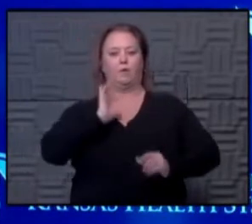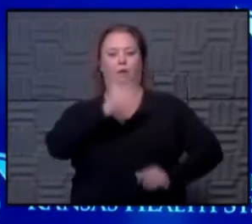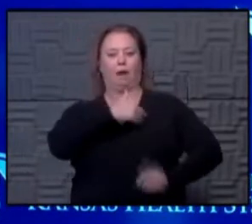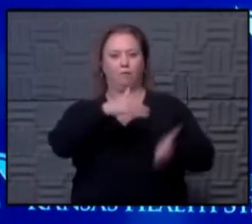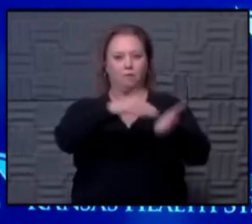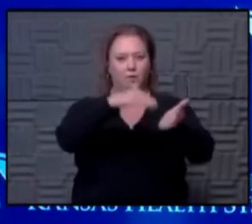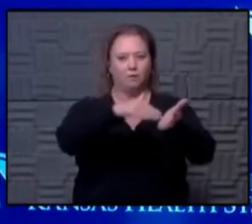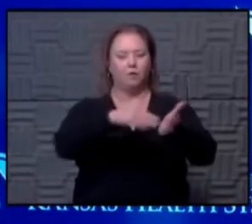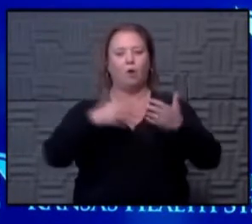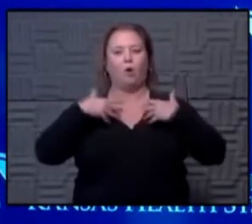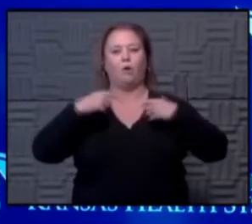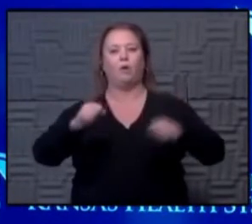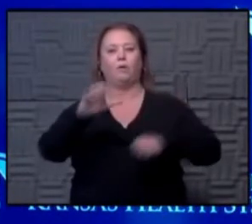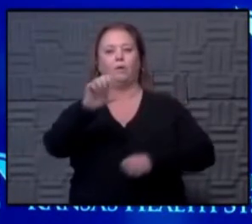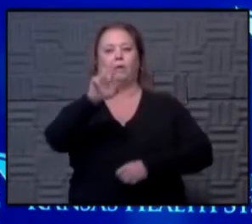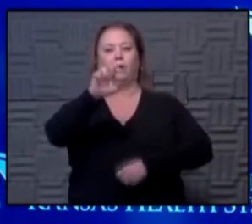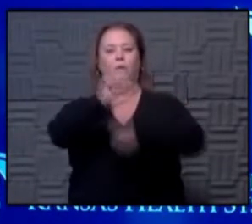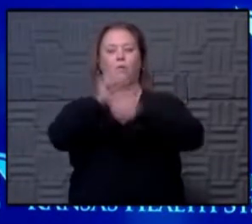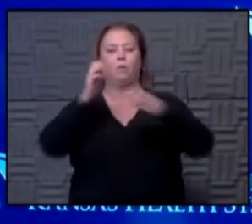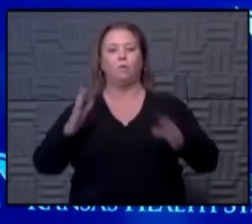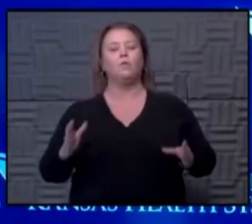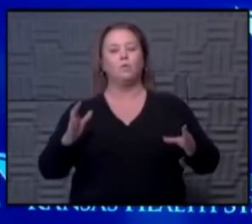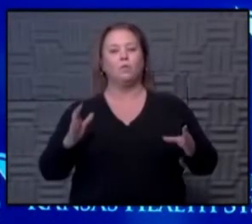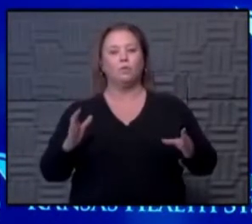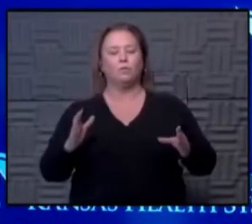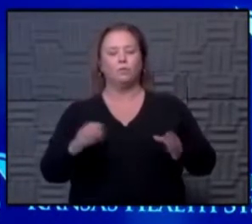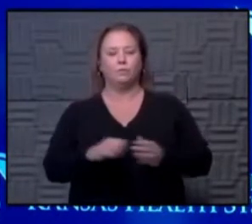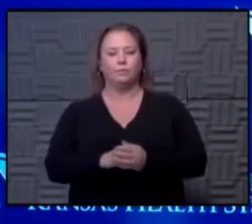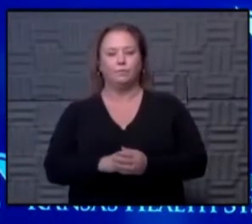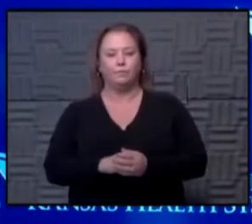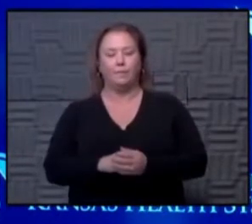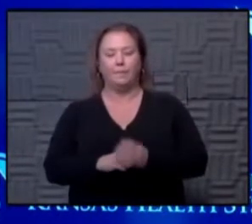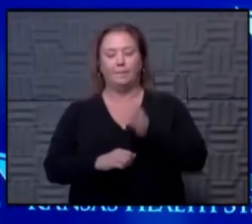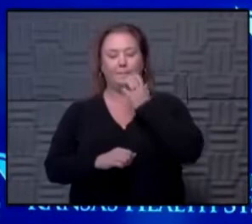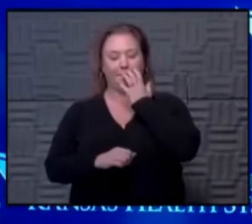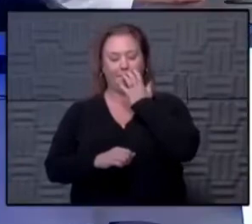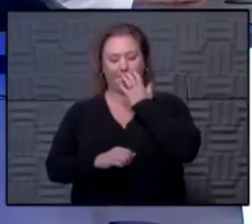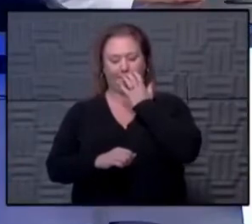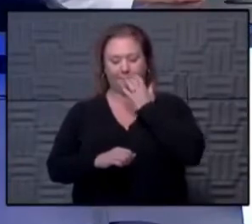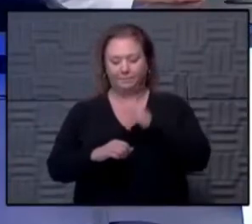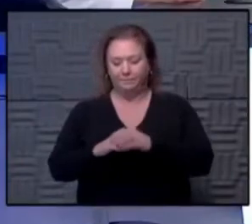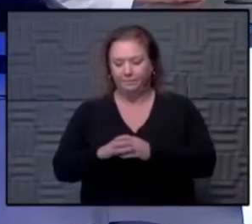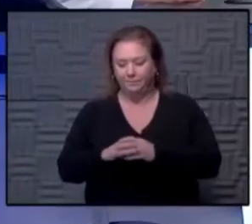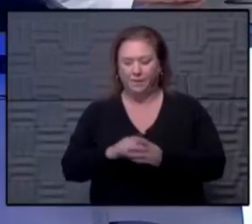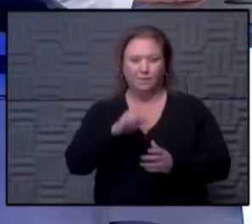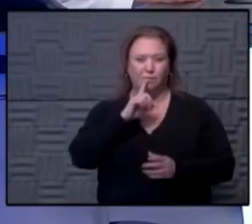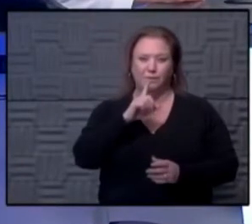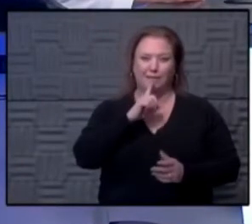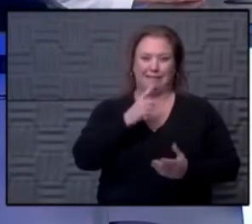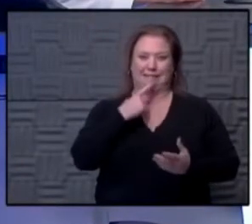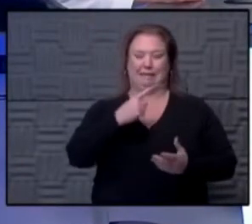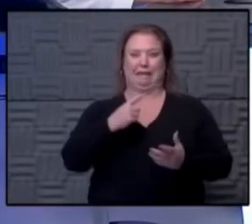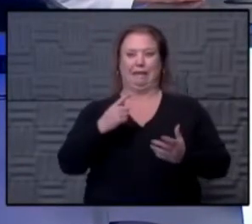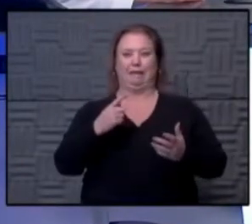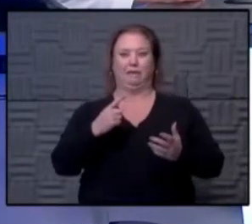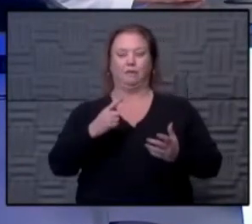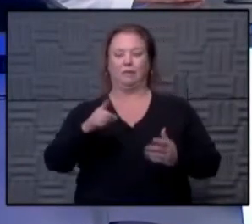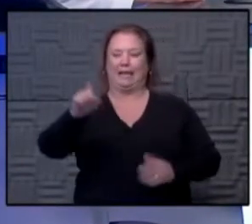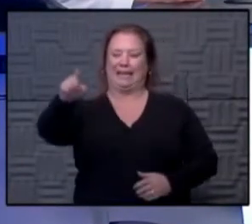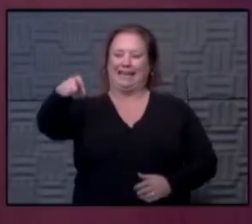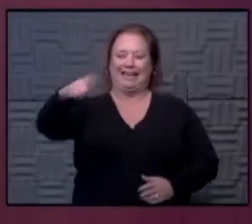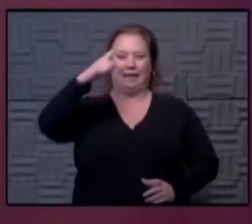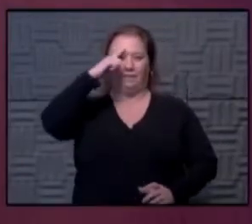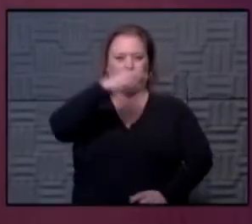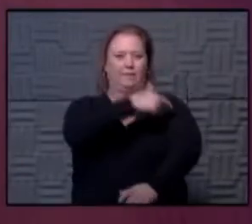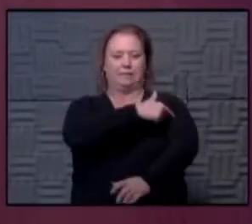physicians, our healthcare workers, everywhere across our organization. And it's really saying there's such a great need for this, and there are not alternatives